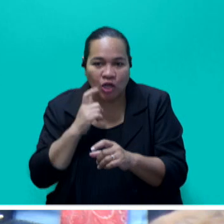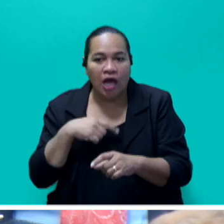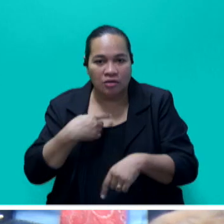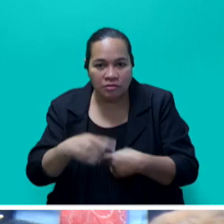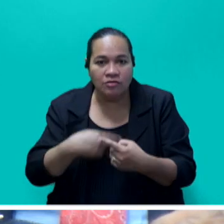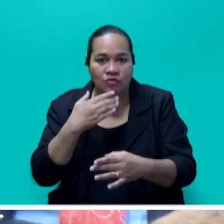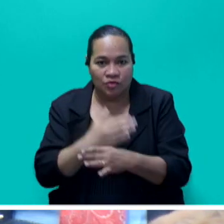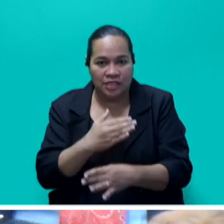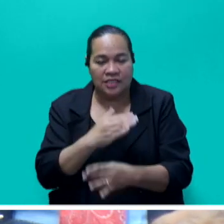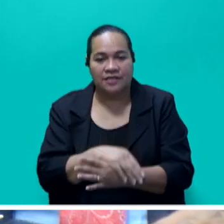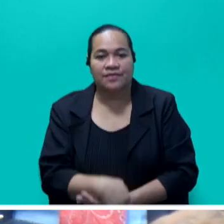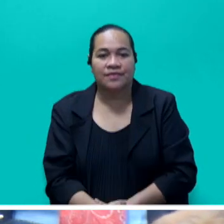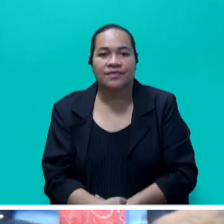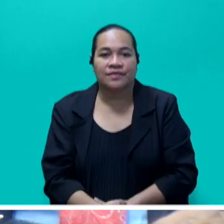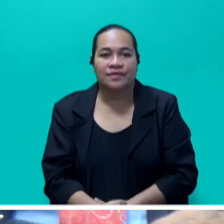the work.